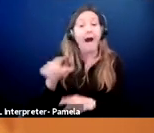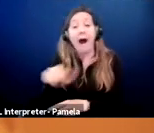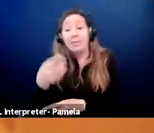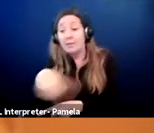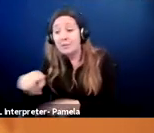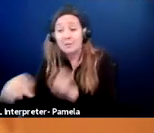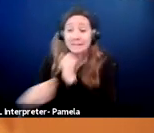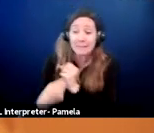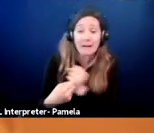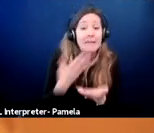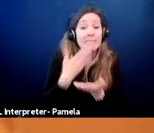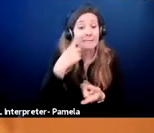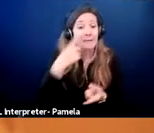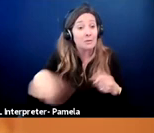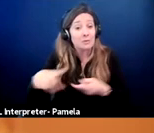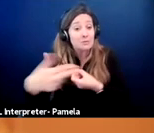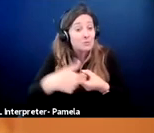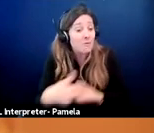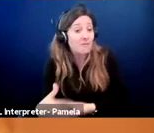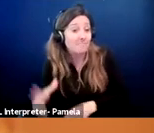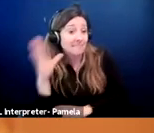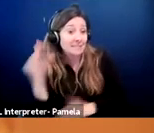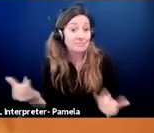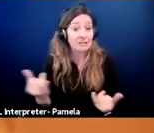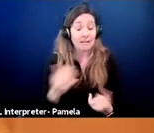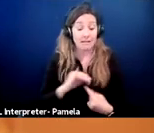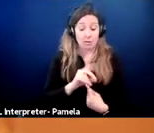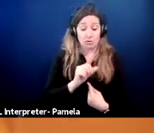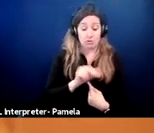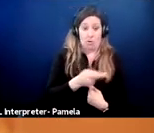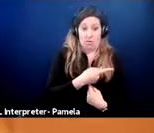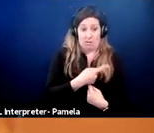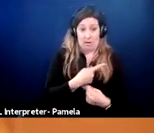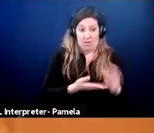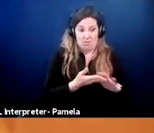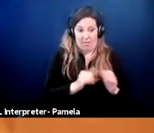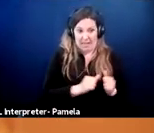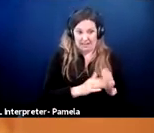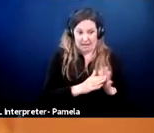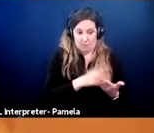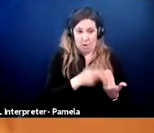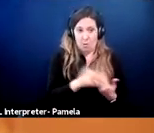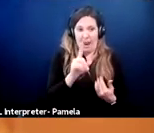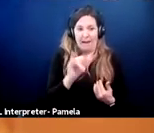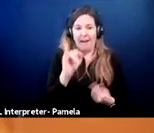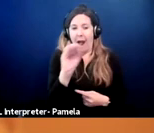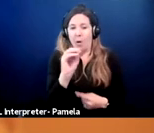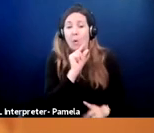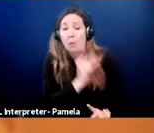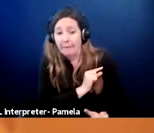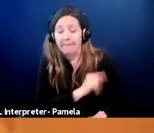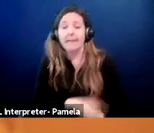of you for joining. Jordan and I run the startup programming at Innovation Guelph, as well as wear multiple other hats and